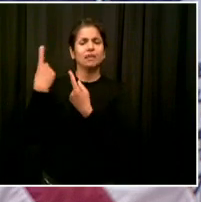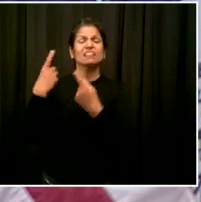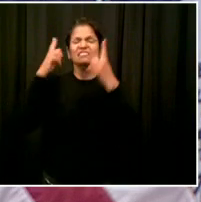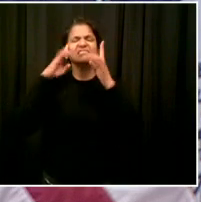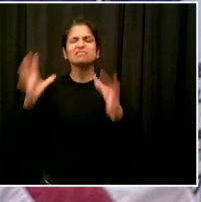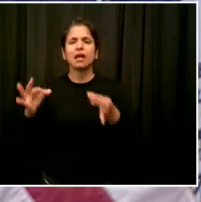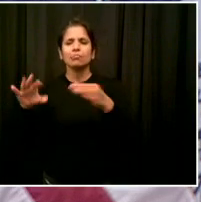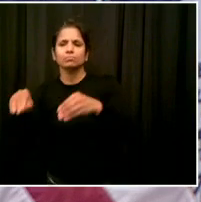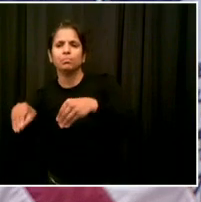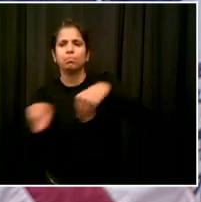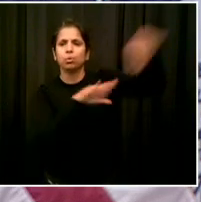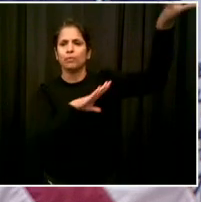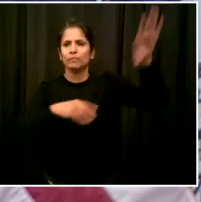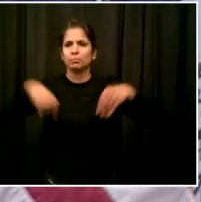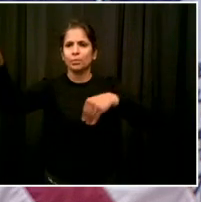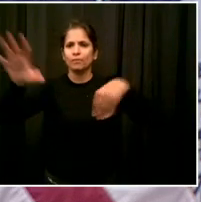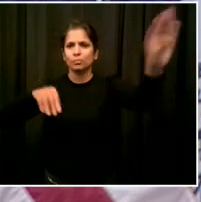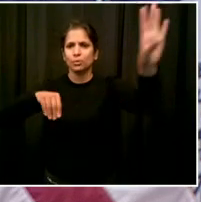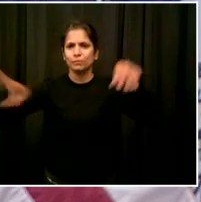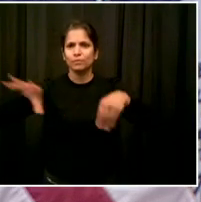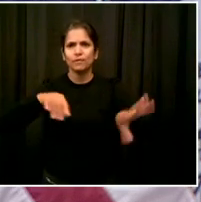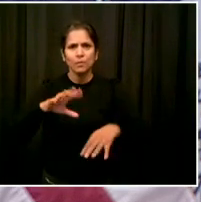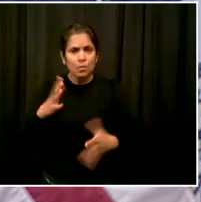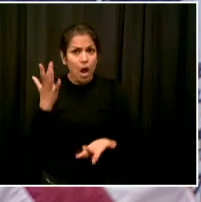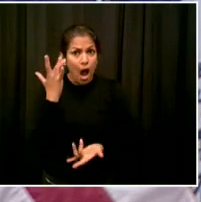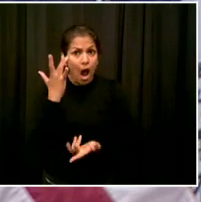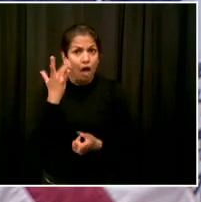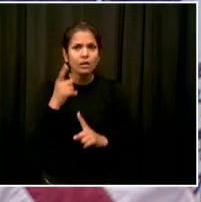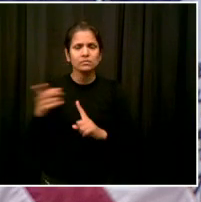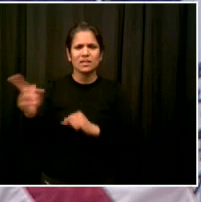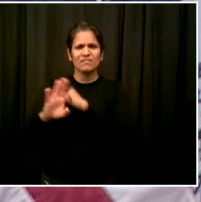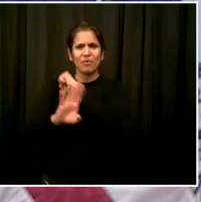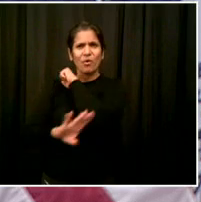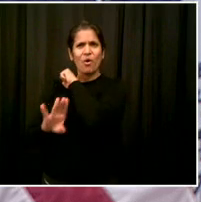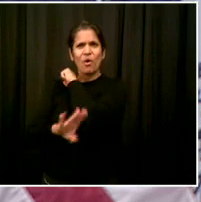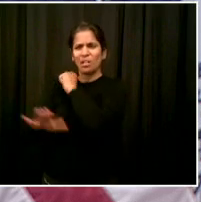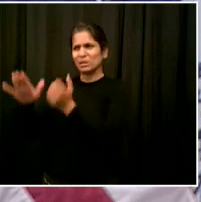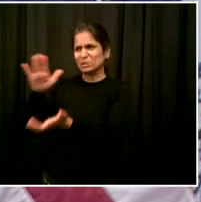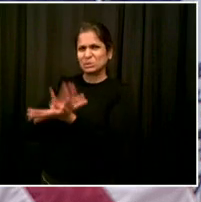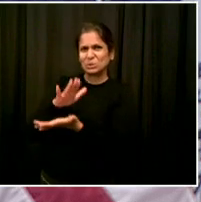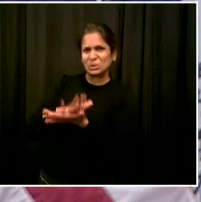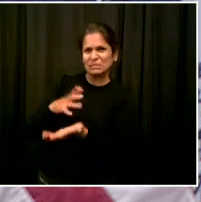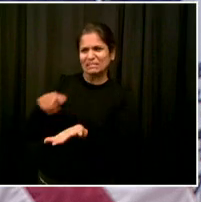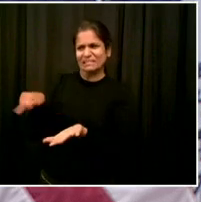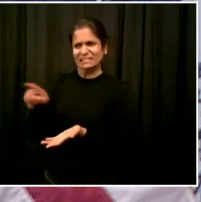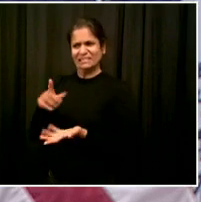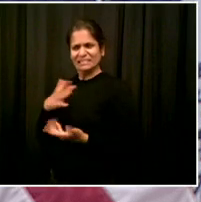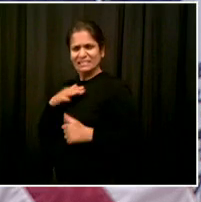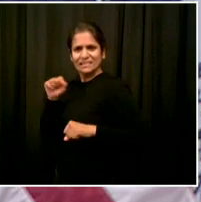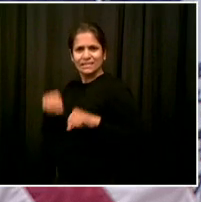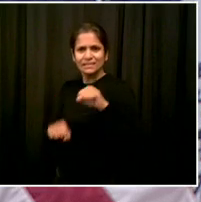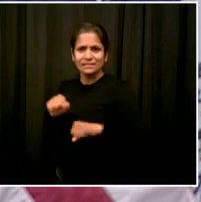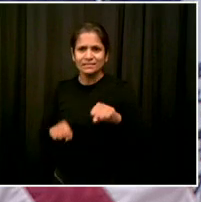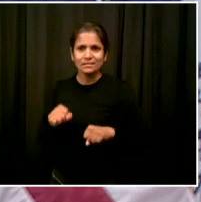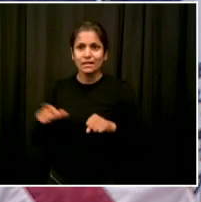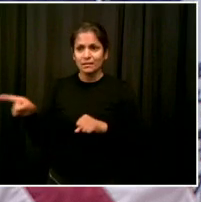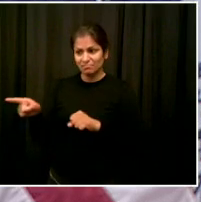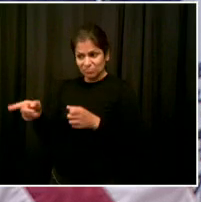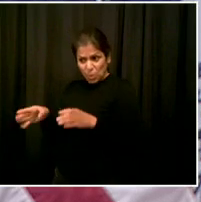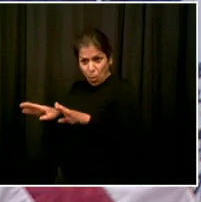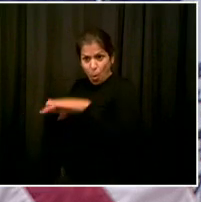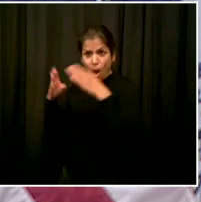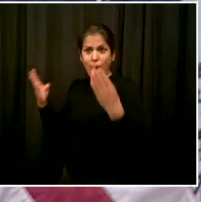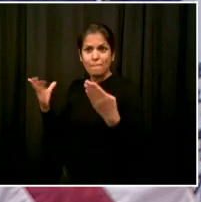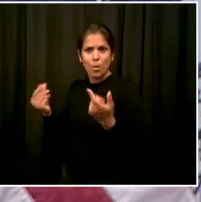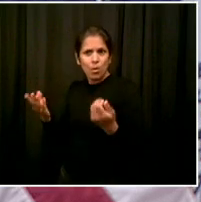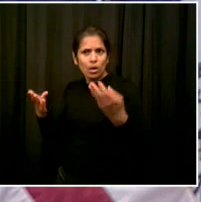fall. We've got these fireworks exploding all over the city, people complaining that it's destroying their